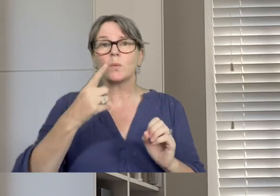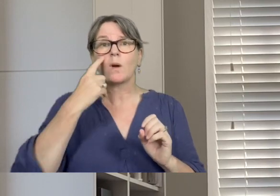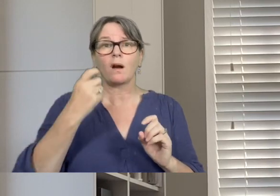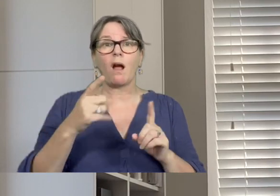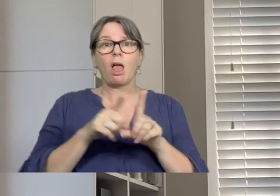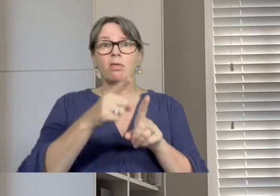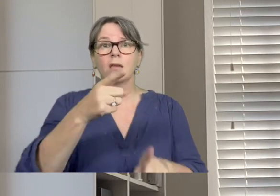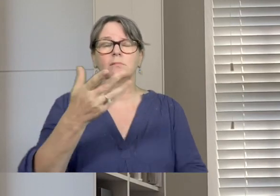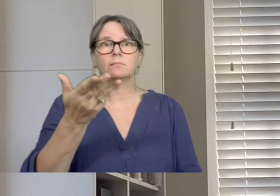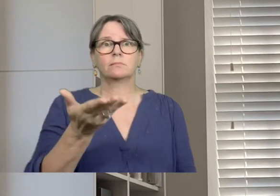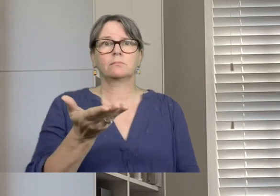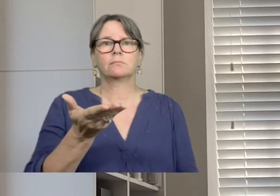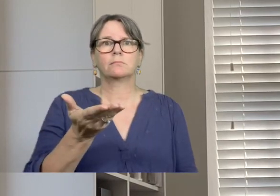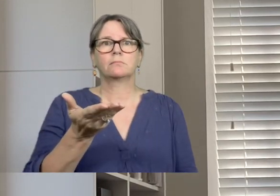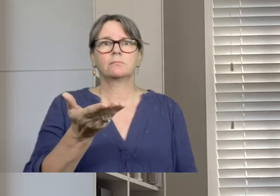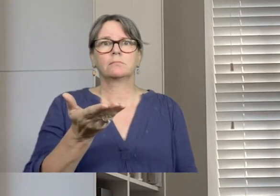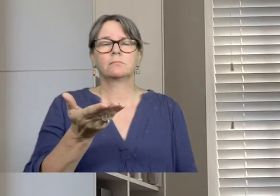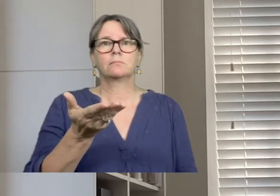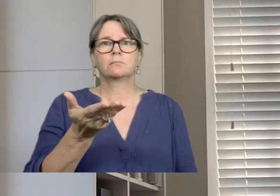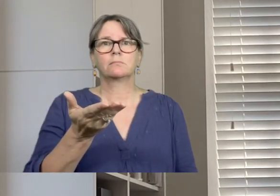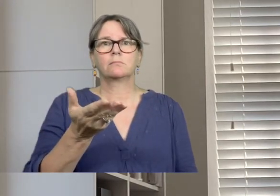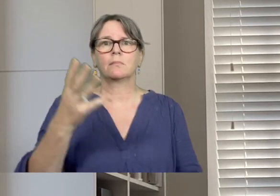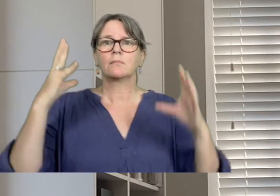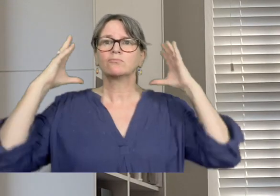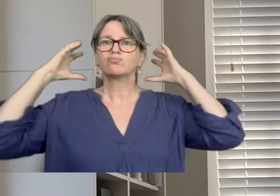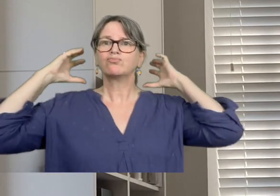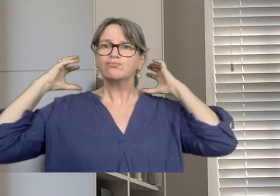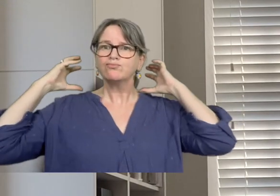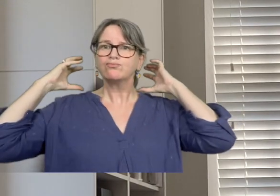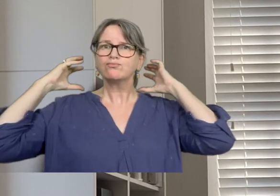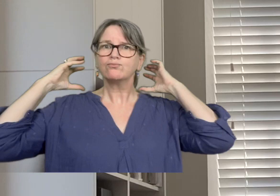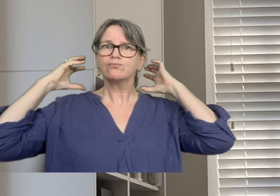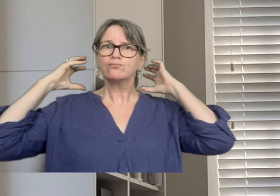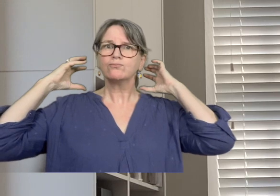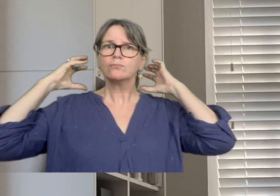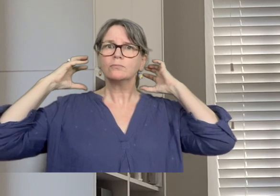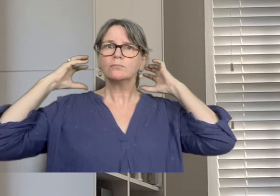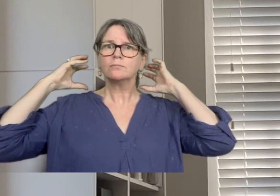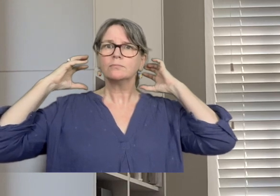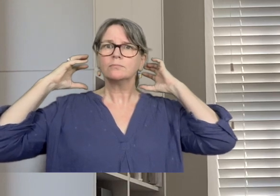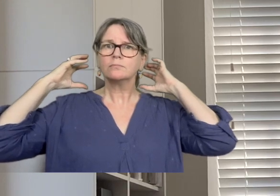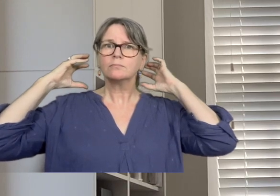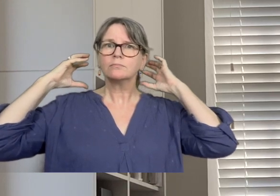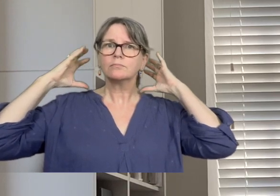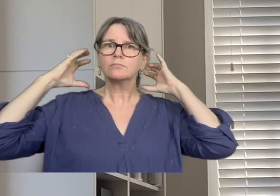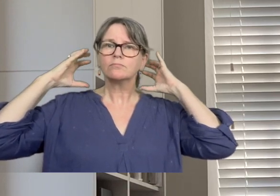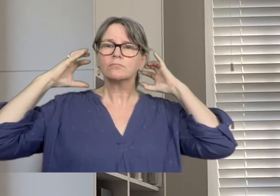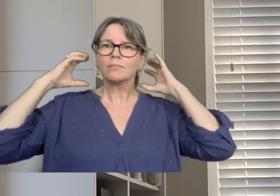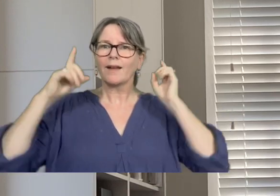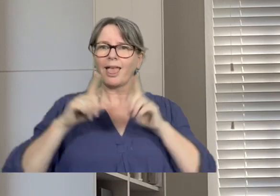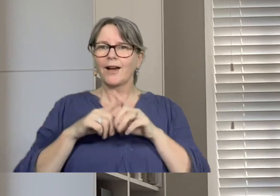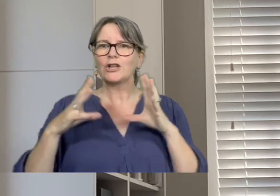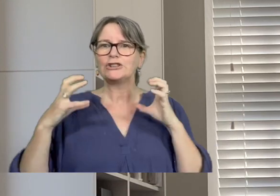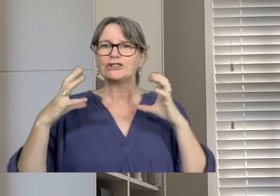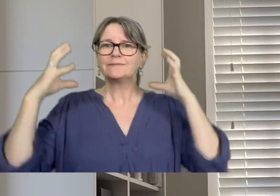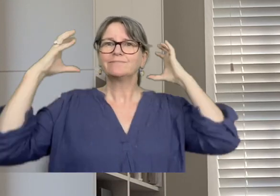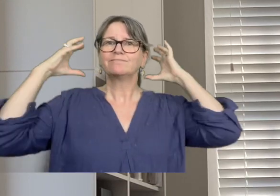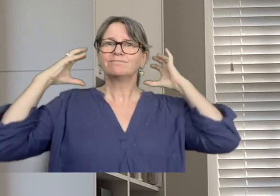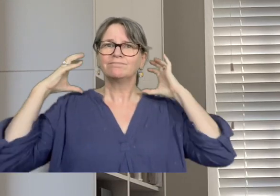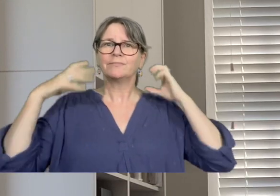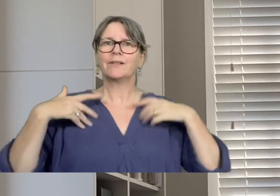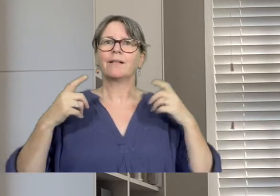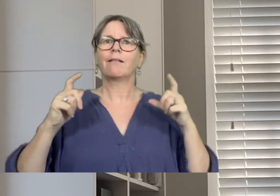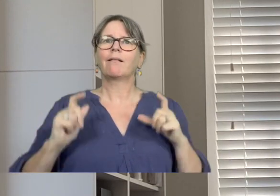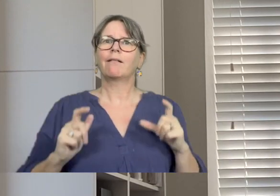very quickly show you the positions so you can do it in your own time. You can do this with a cushion, and sometimes somebody's done it with a yoga block. It's just